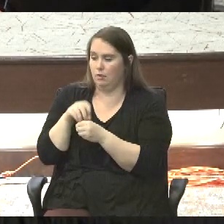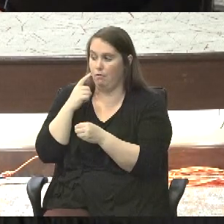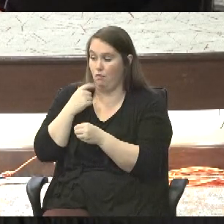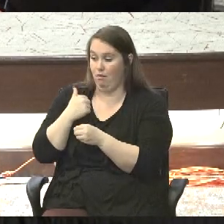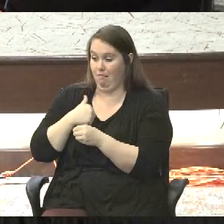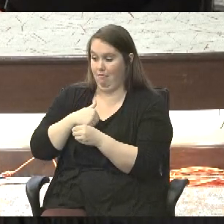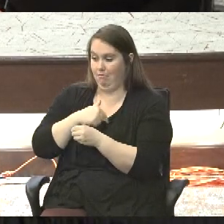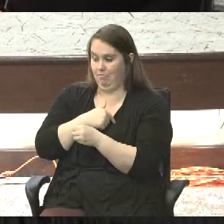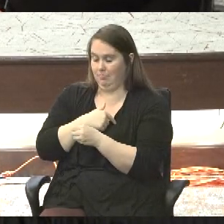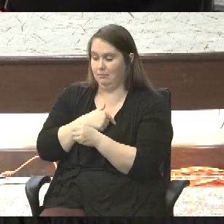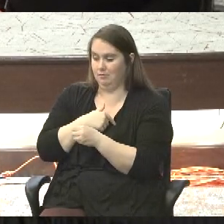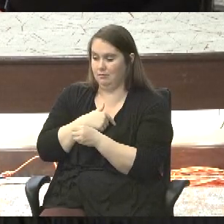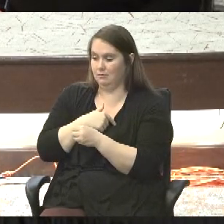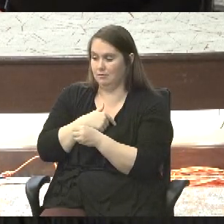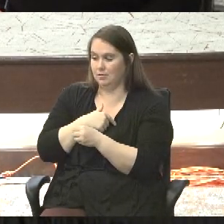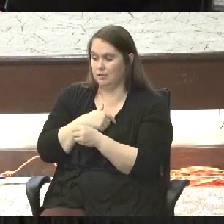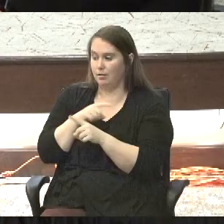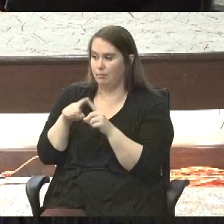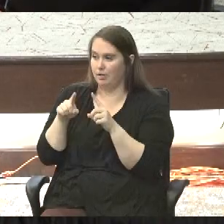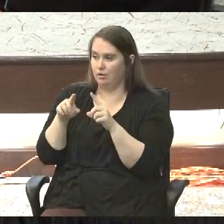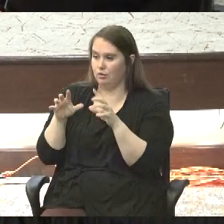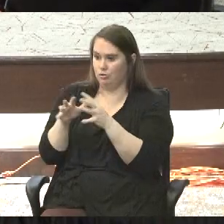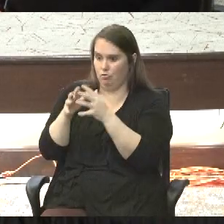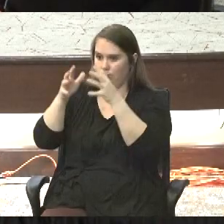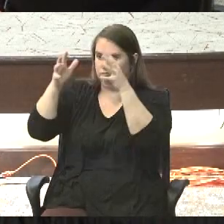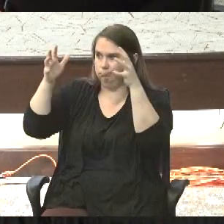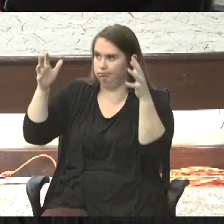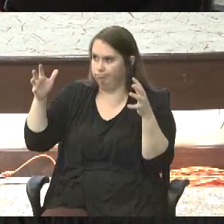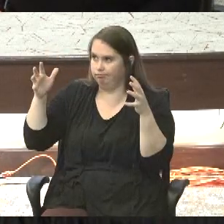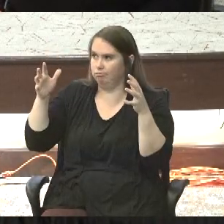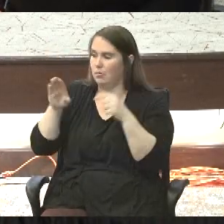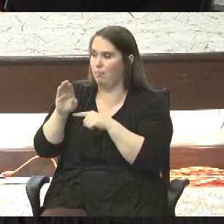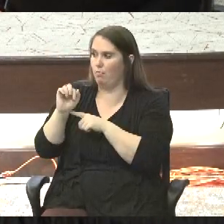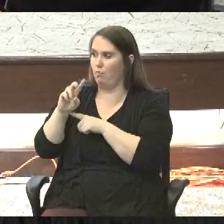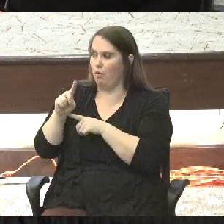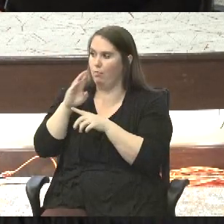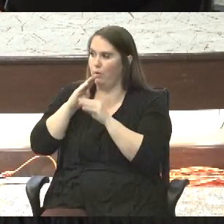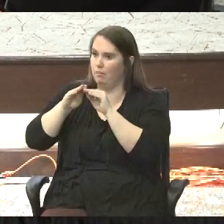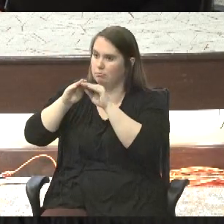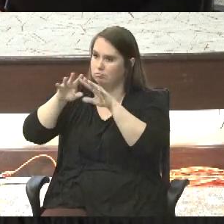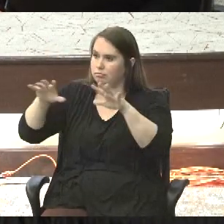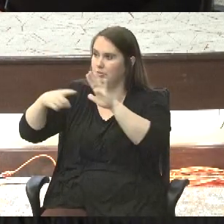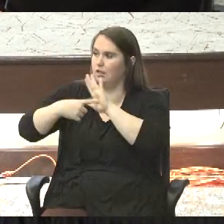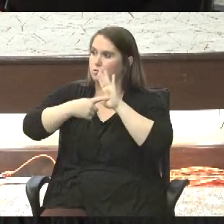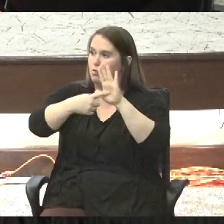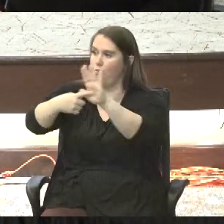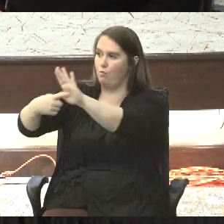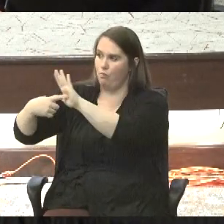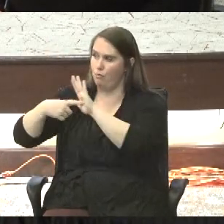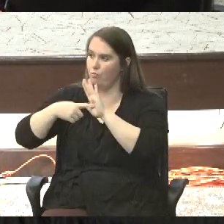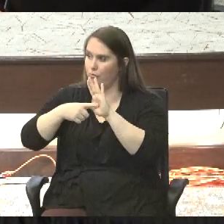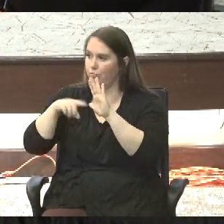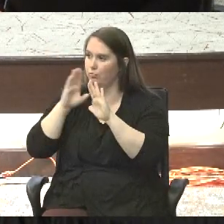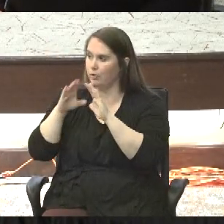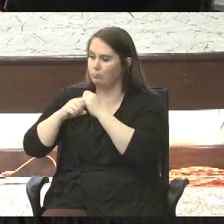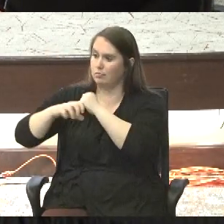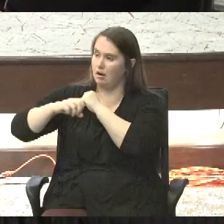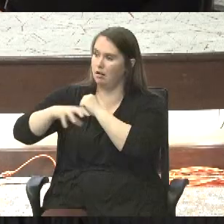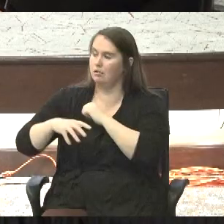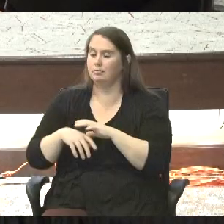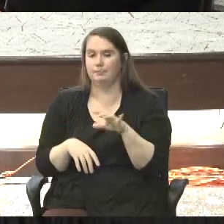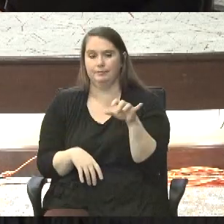us, but also there's a larger like brand that we project external. Absolutely. And a campaign and a logo and a tagline. You'll